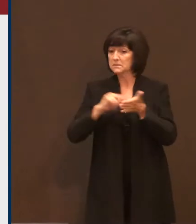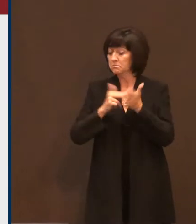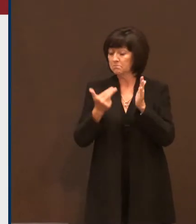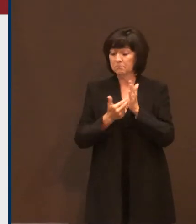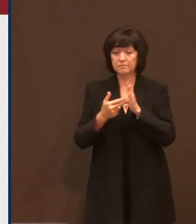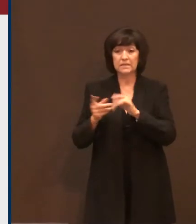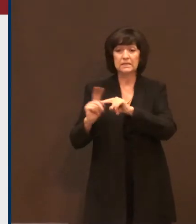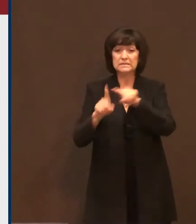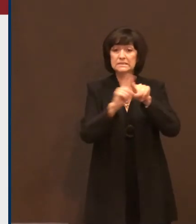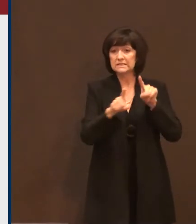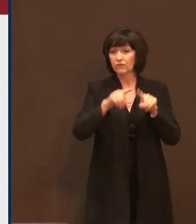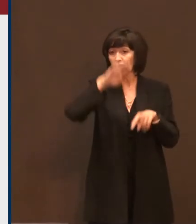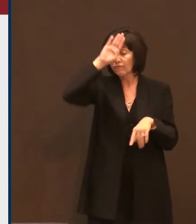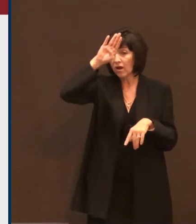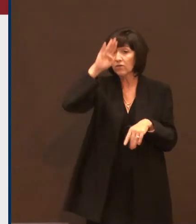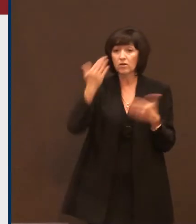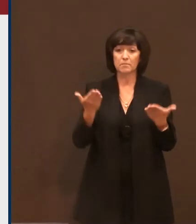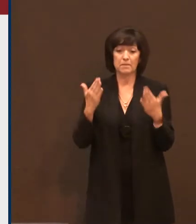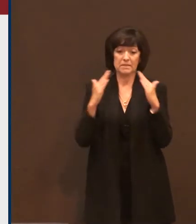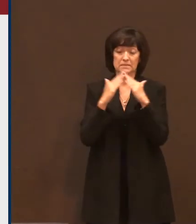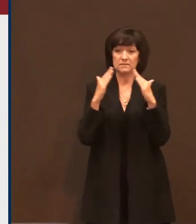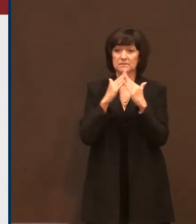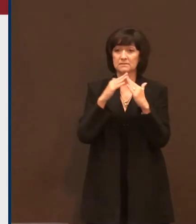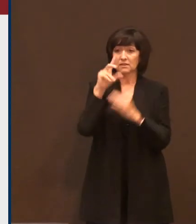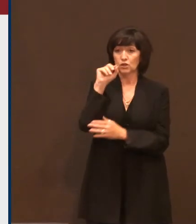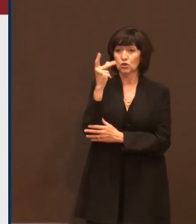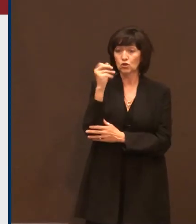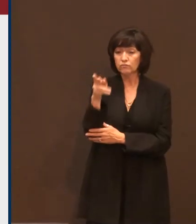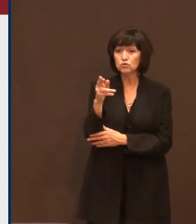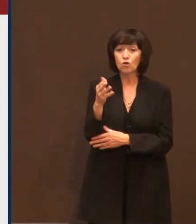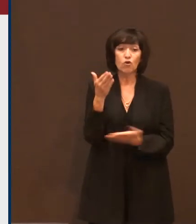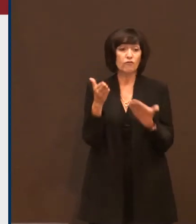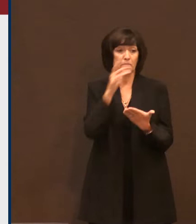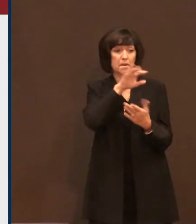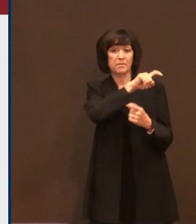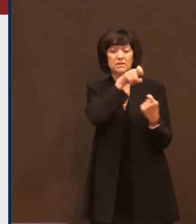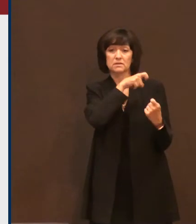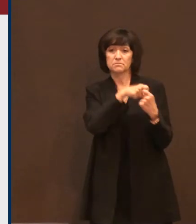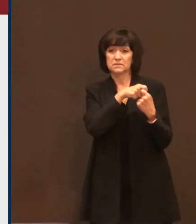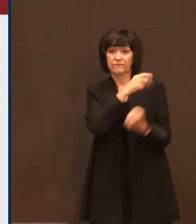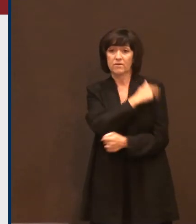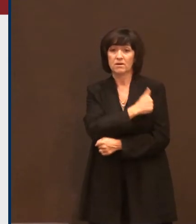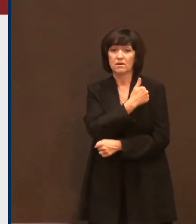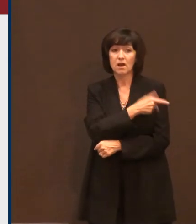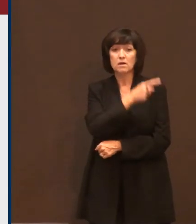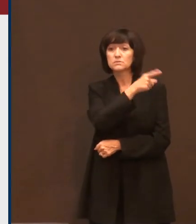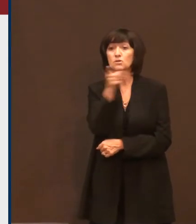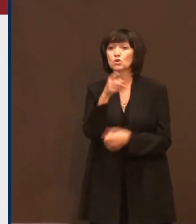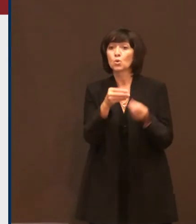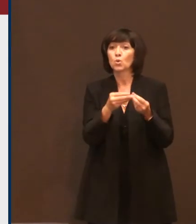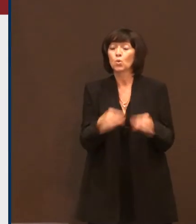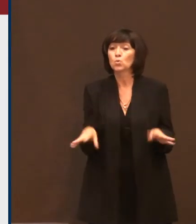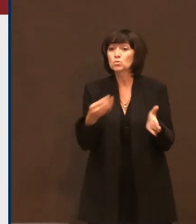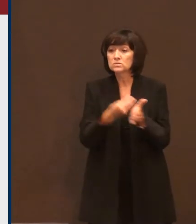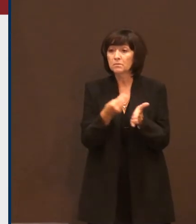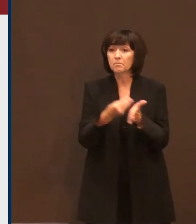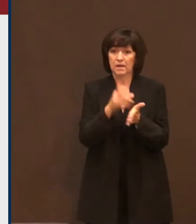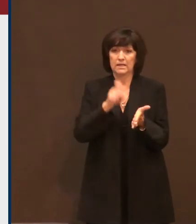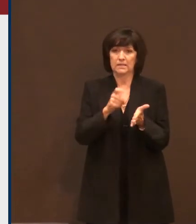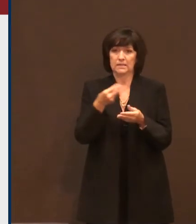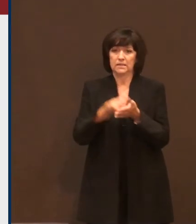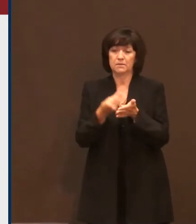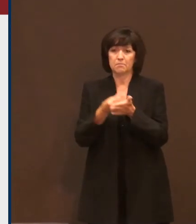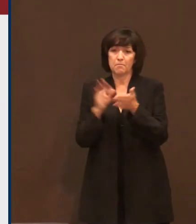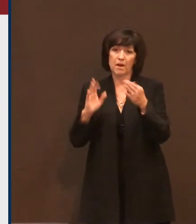be the city of Dover, that would be a hospital that we'll be working with. So we will have, like I said, years of work to go through and start